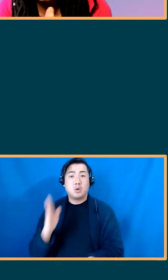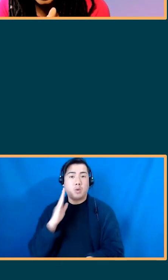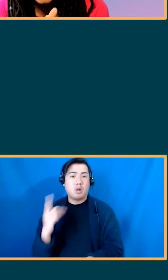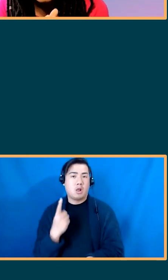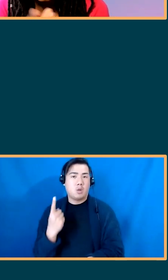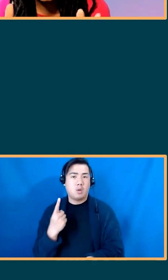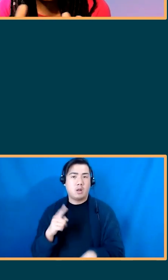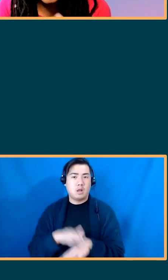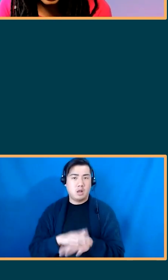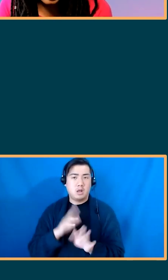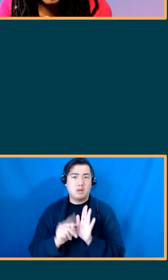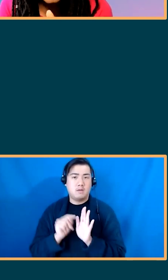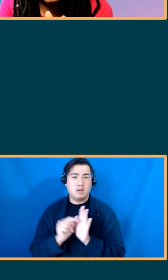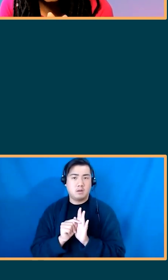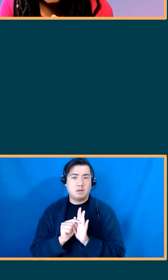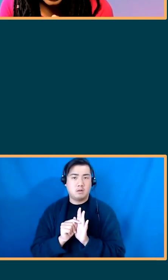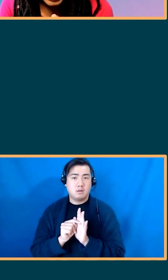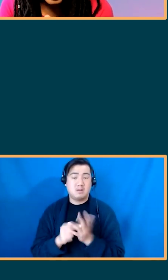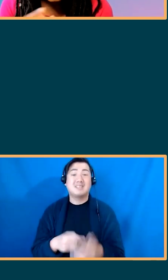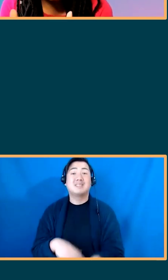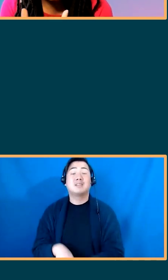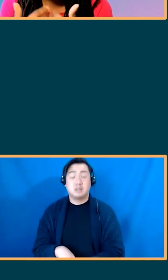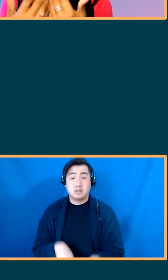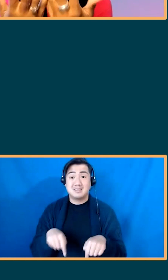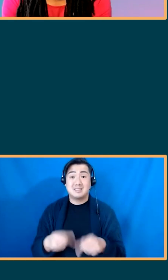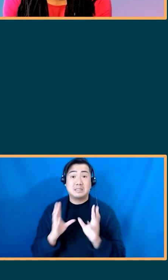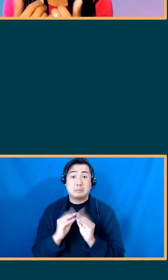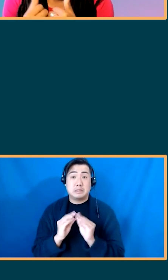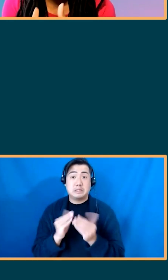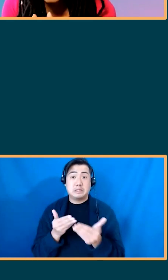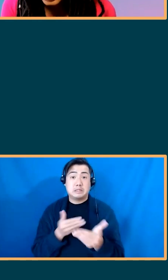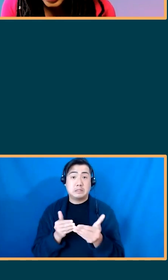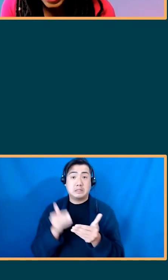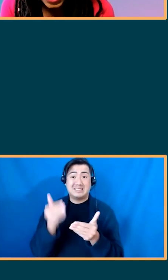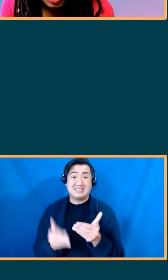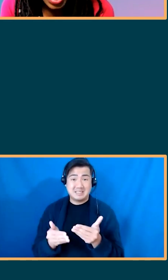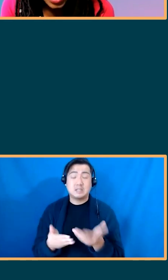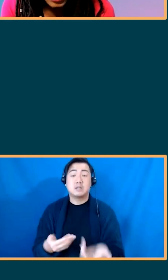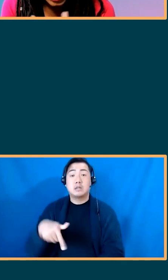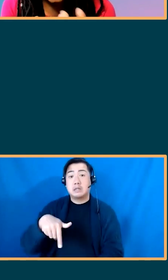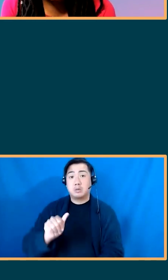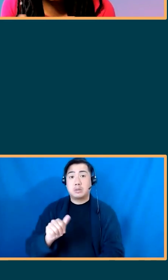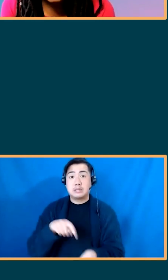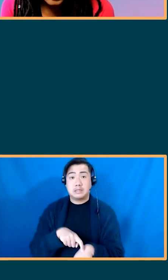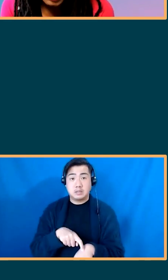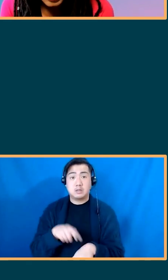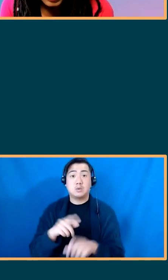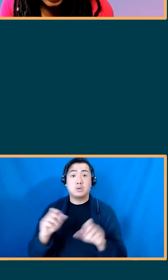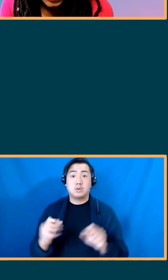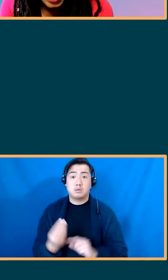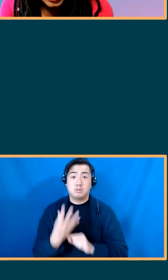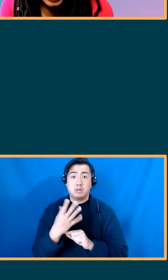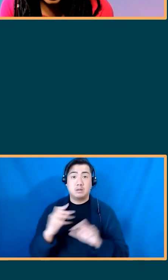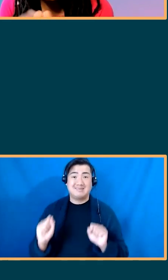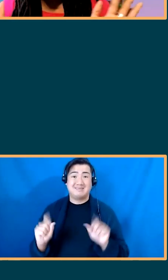the recording. If at the end, when we get to Q&A, you come live and ask a question to the panel, you will show up on